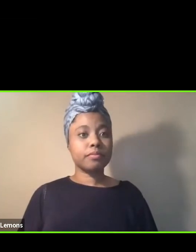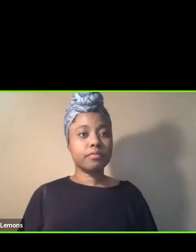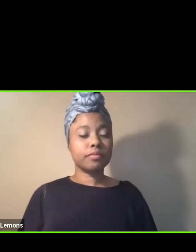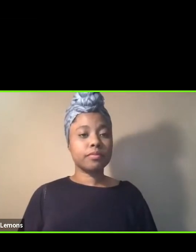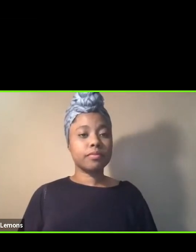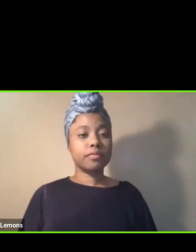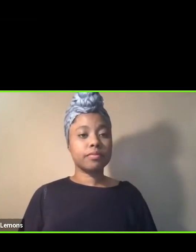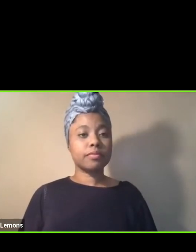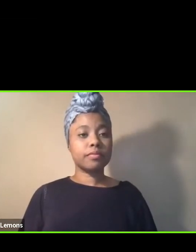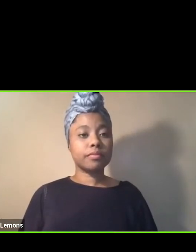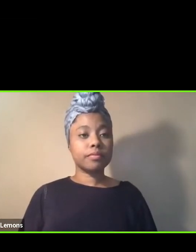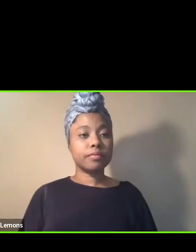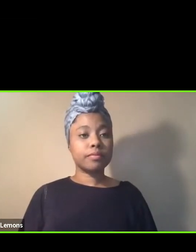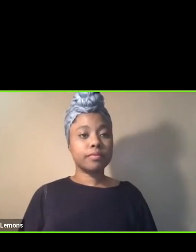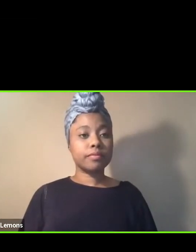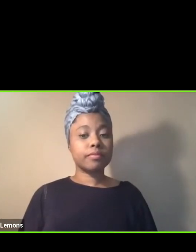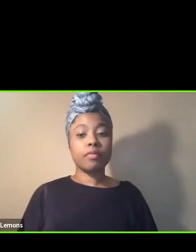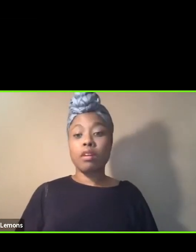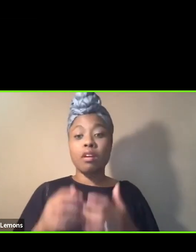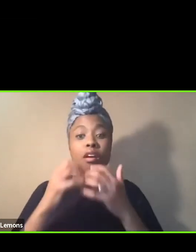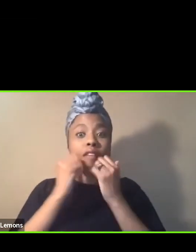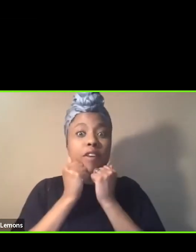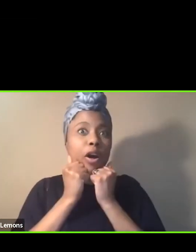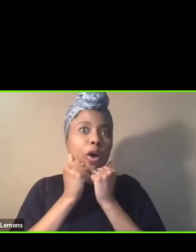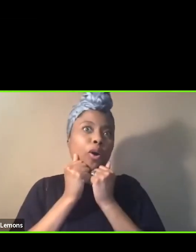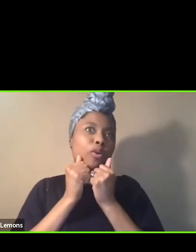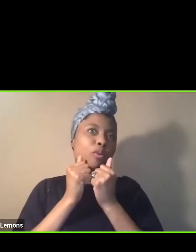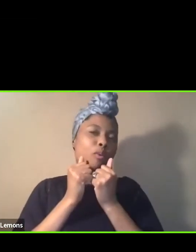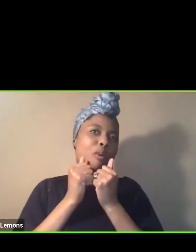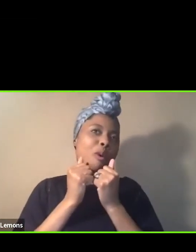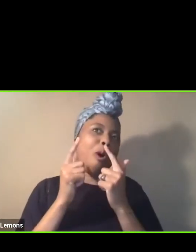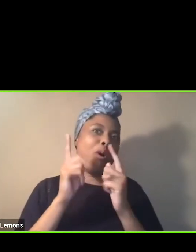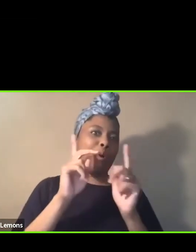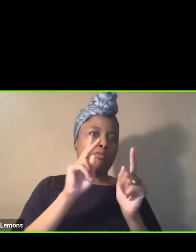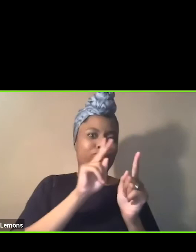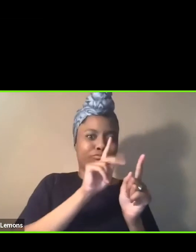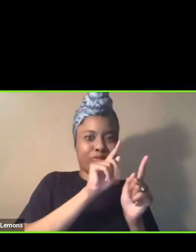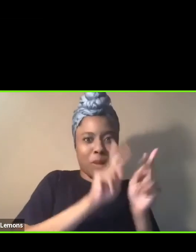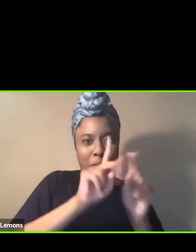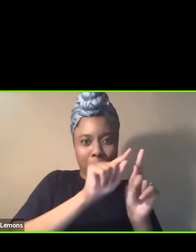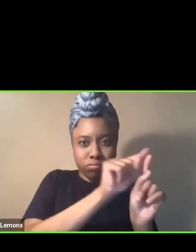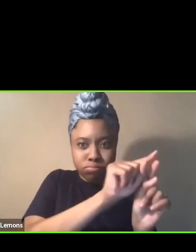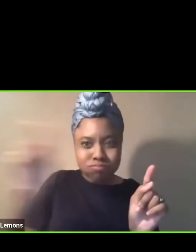value all the folks that have accepted us for all that we are.